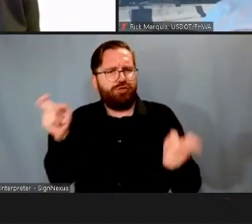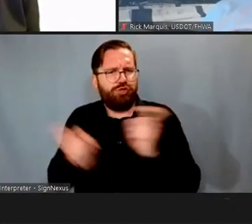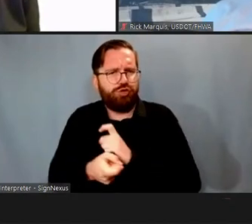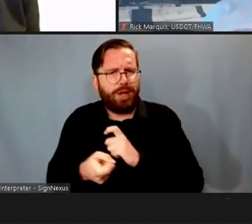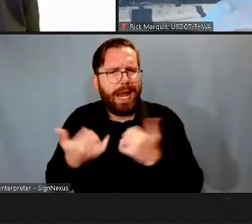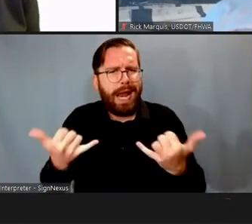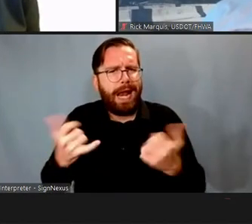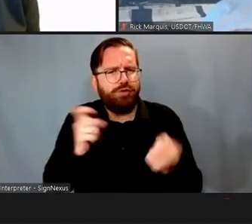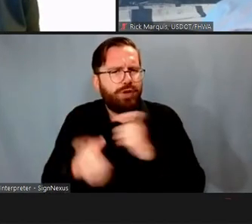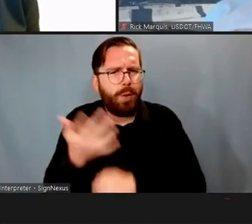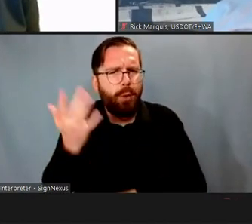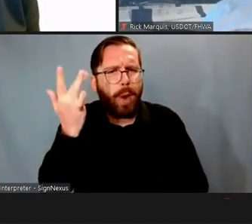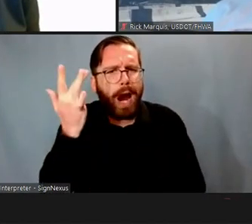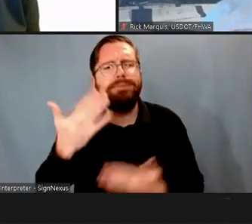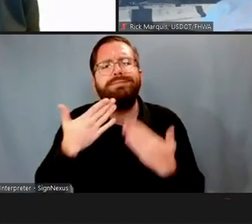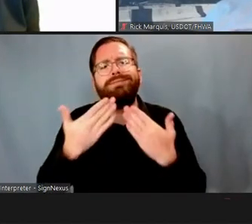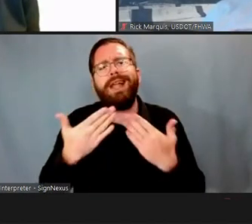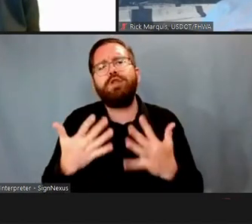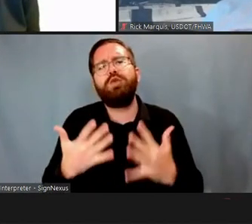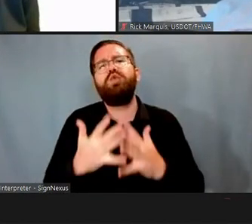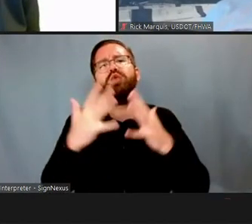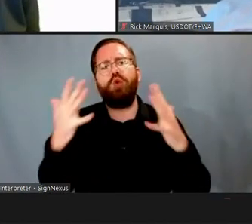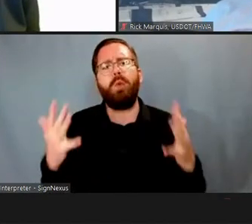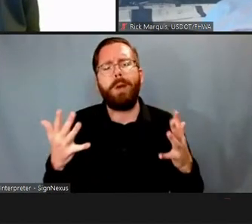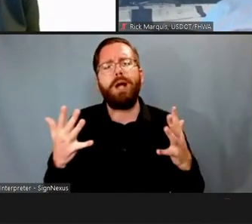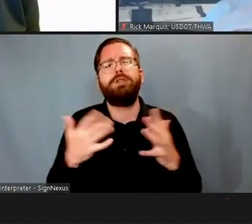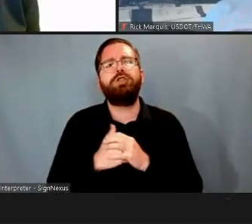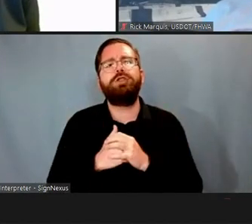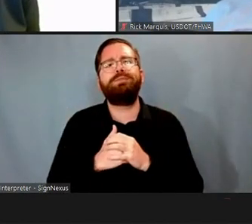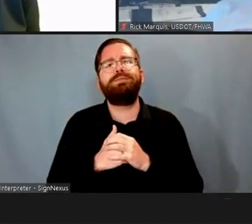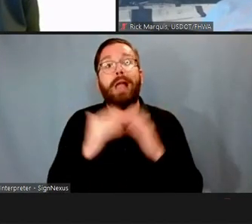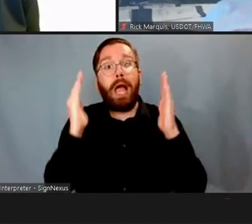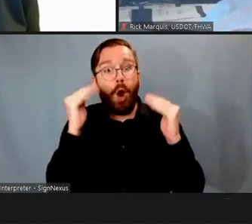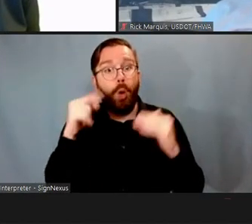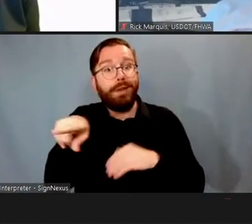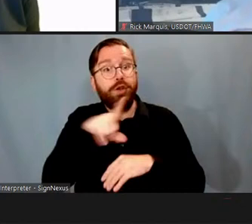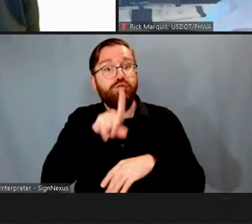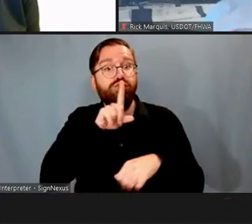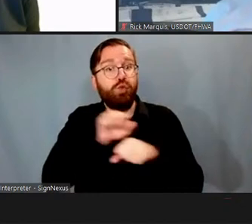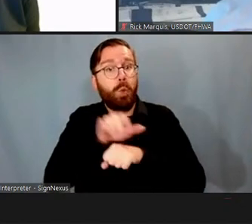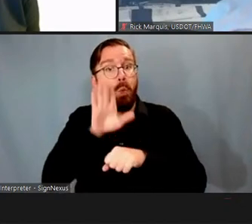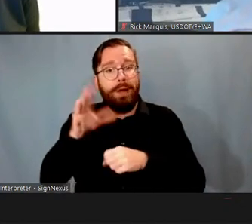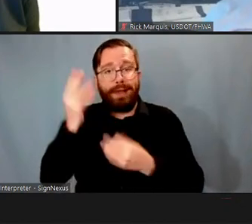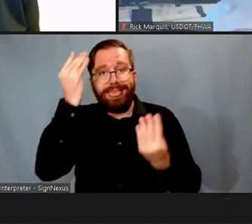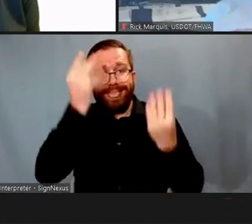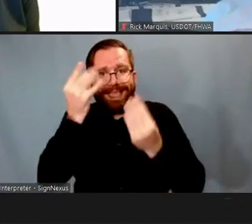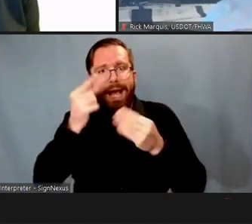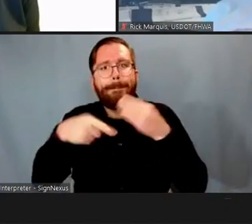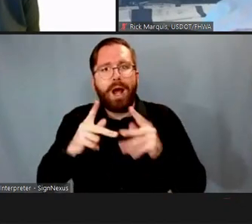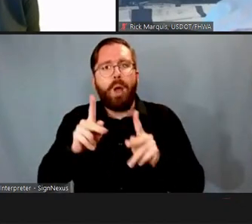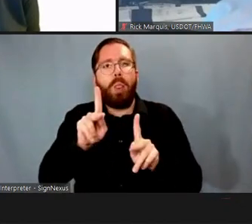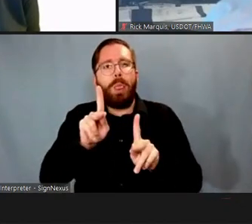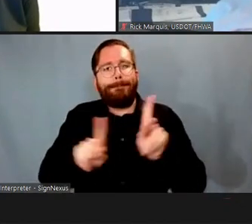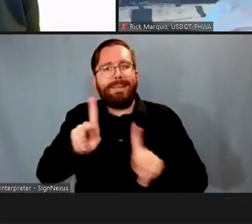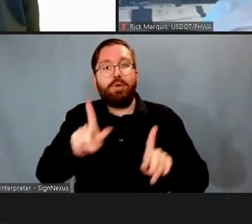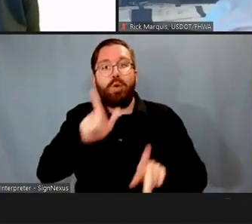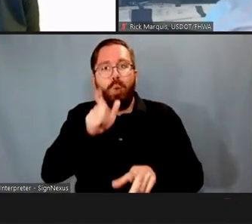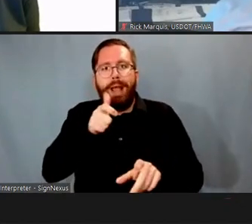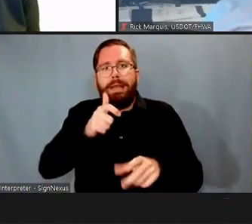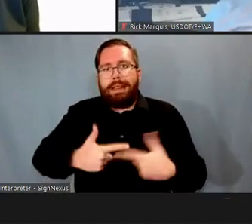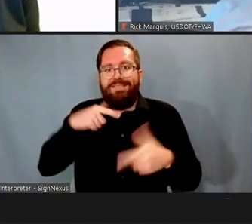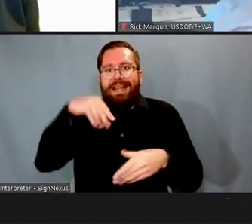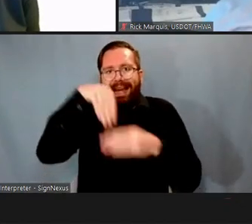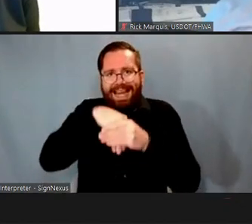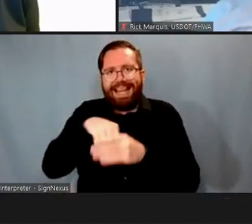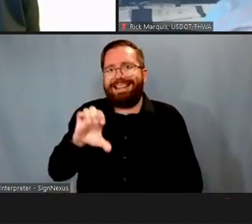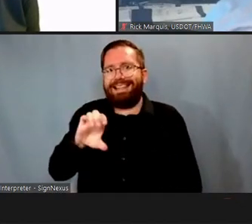thank you very much i hope that consideration will be made to exempt all residents who live in the